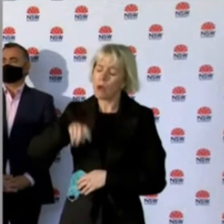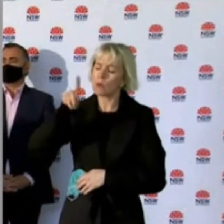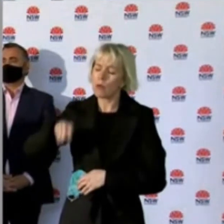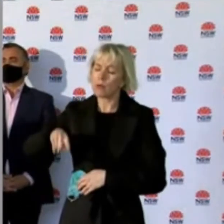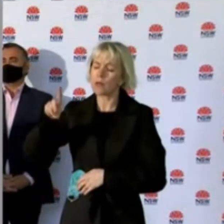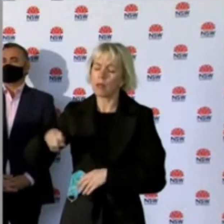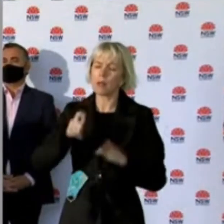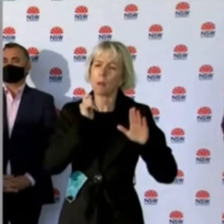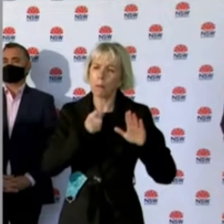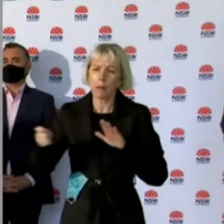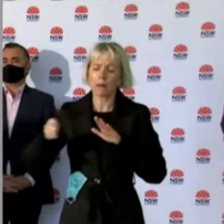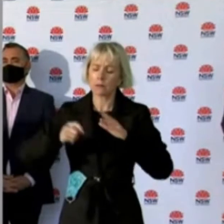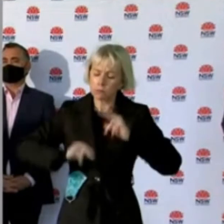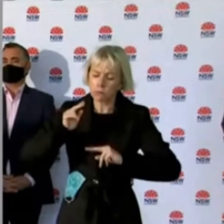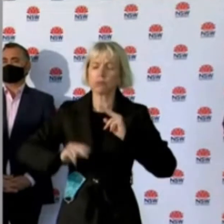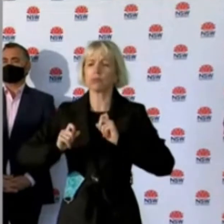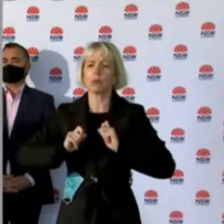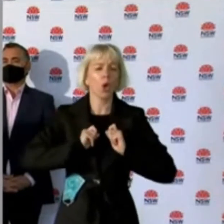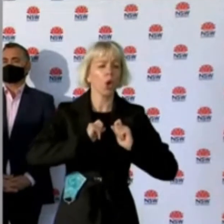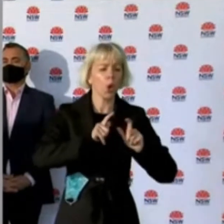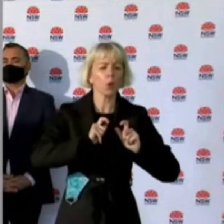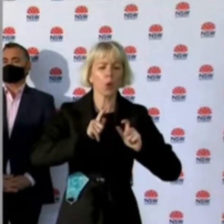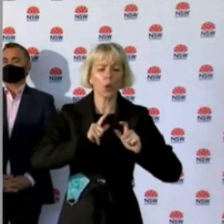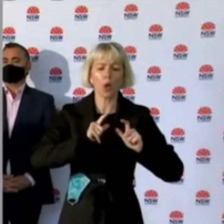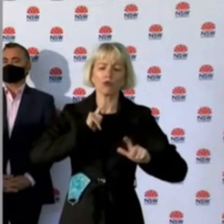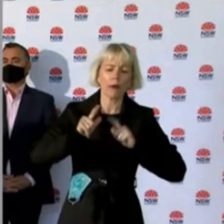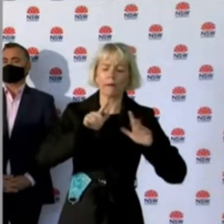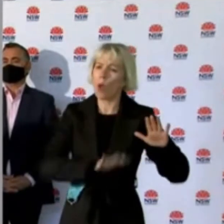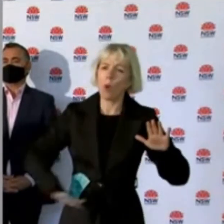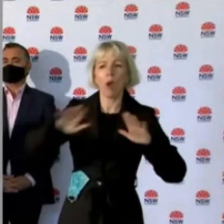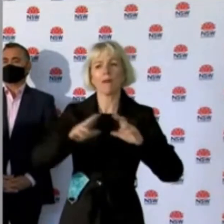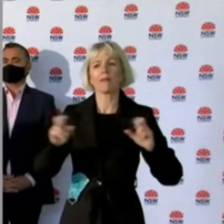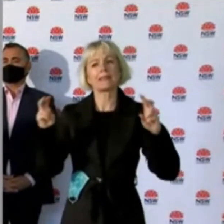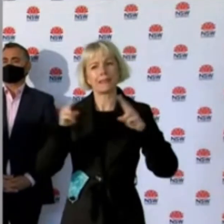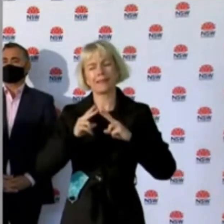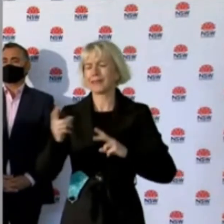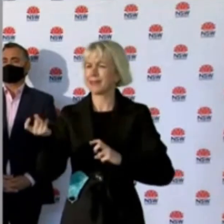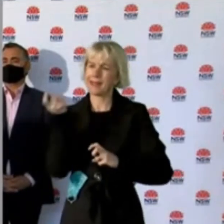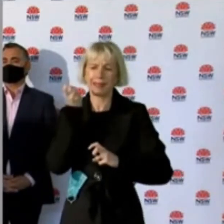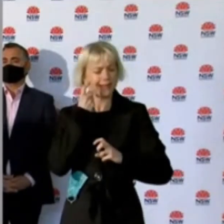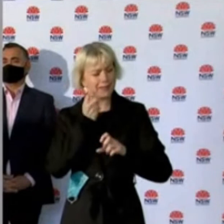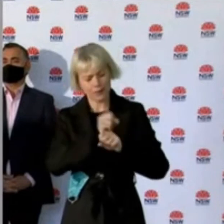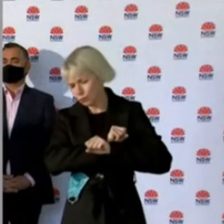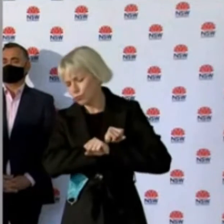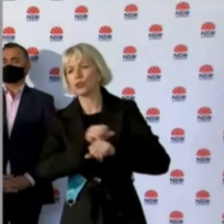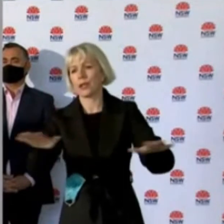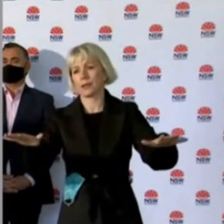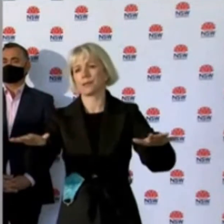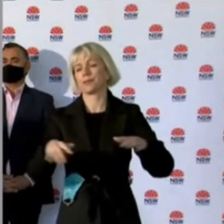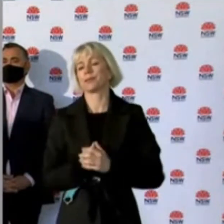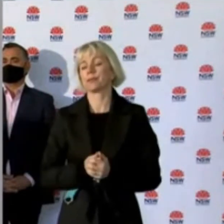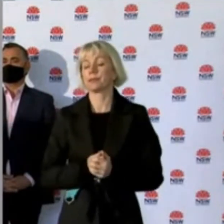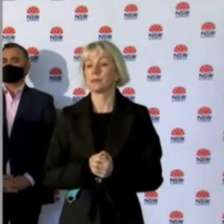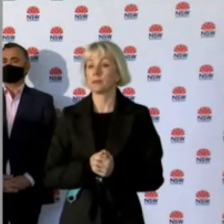multiple sites, small, large or medium, is unfortunately a very big risk at this time. And as you've heard, unfortunately, a lot of those